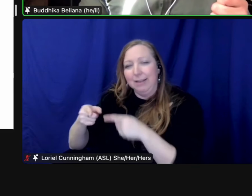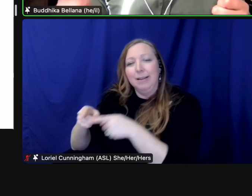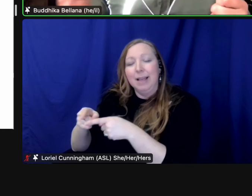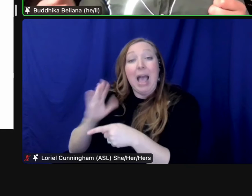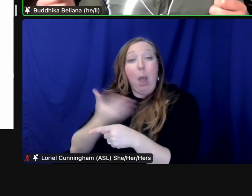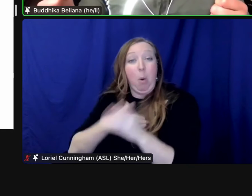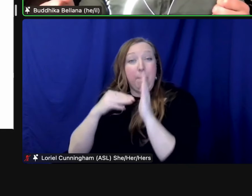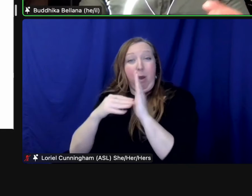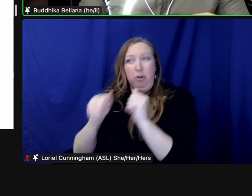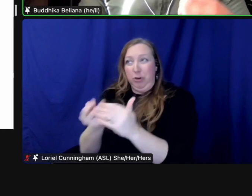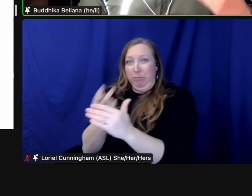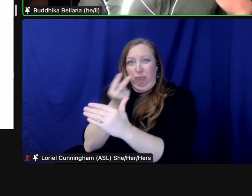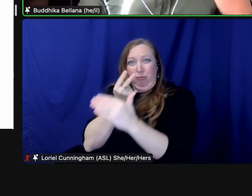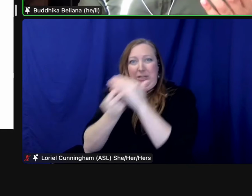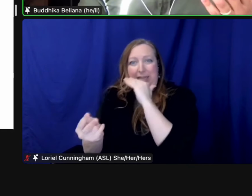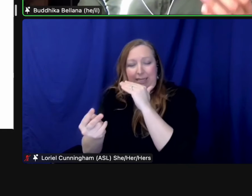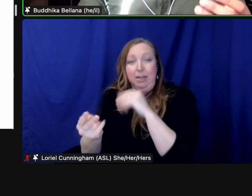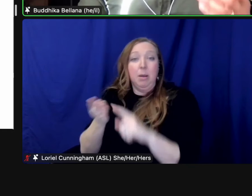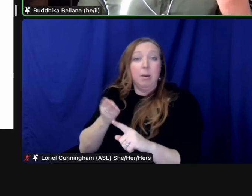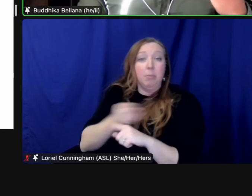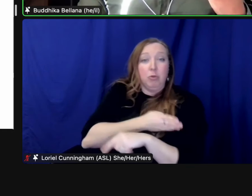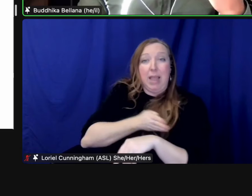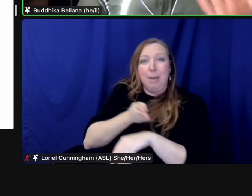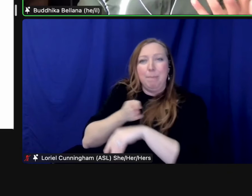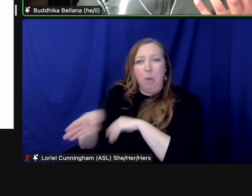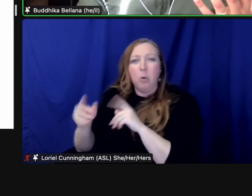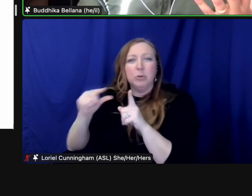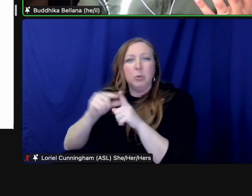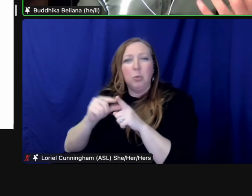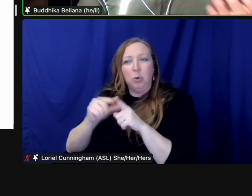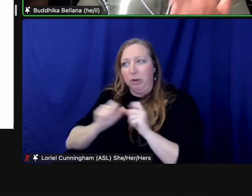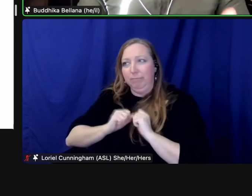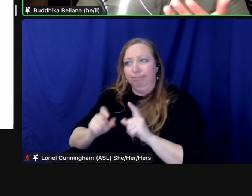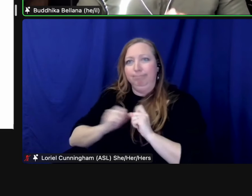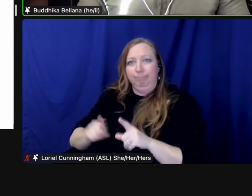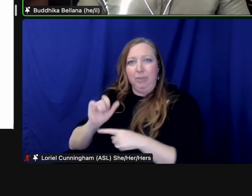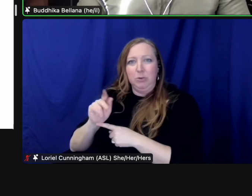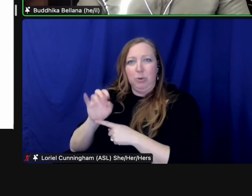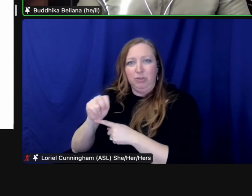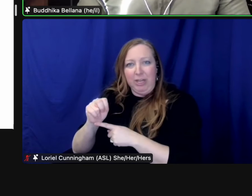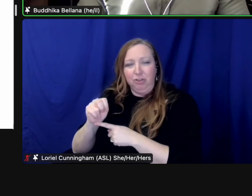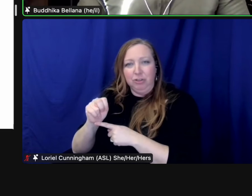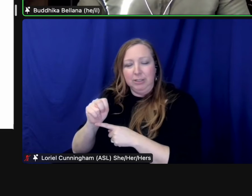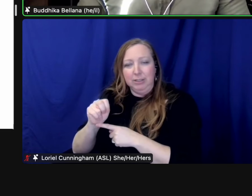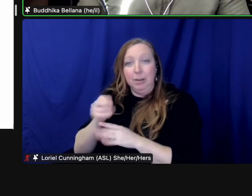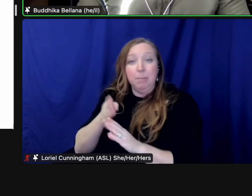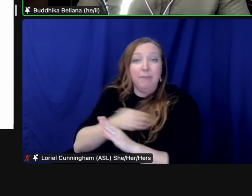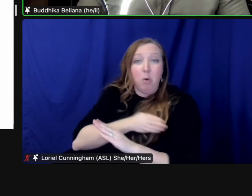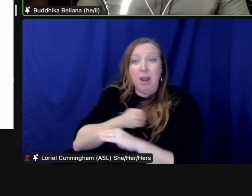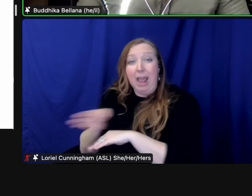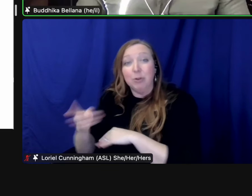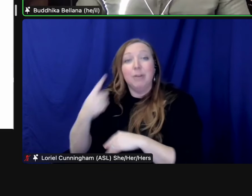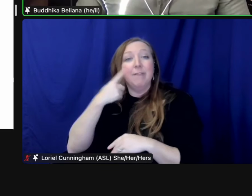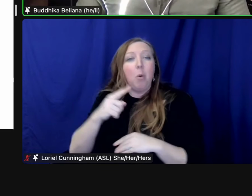pre and post chains above chance, but for the emotion participants, but not participants in the proofreading condition.